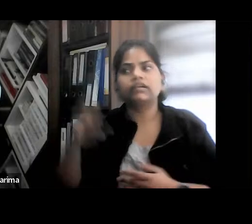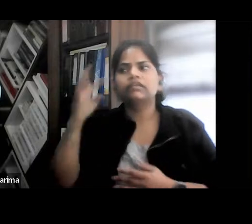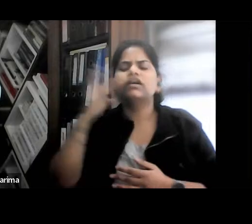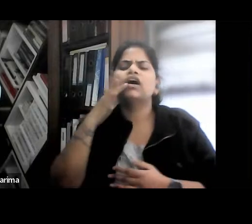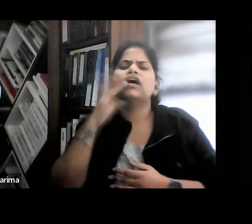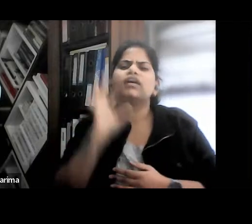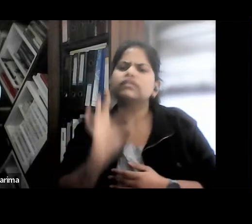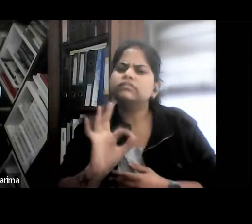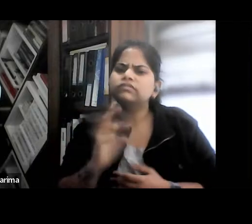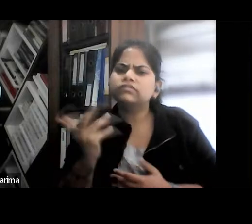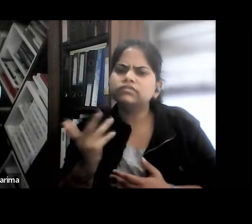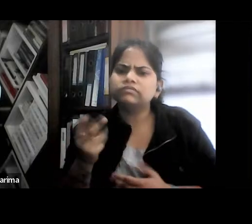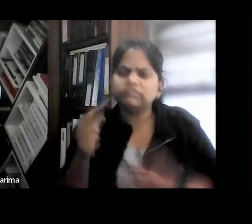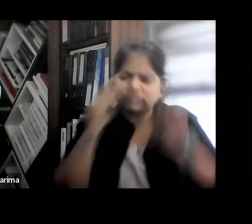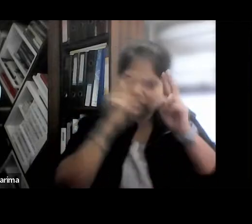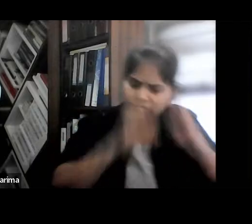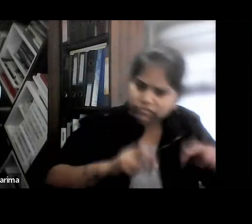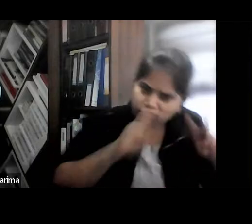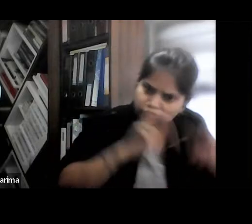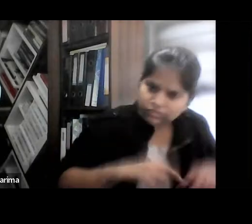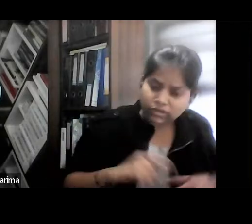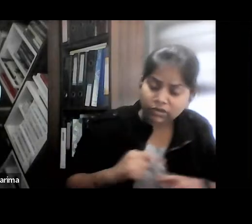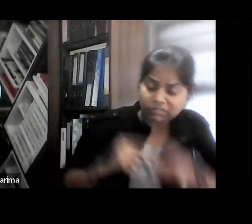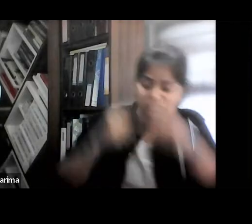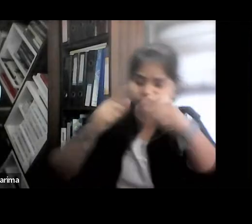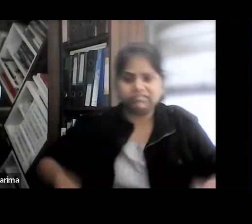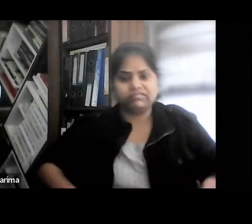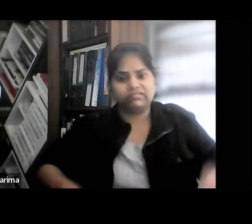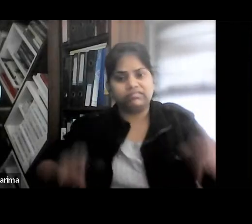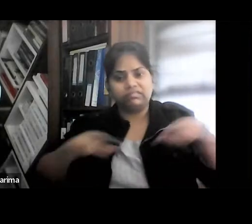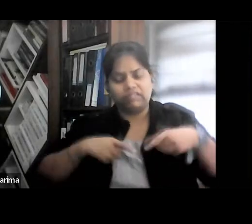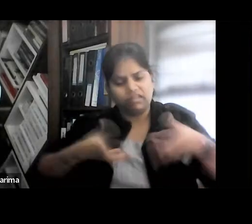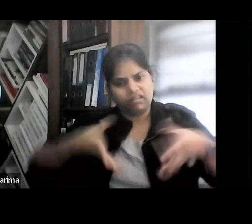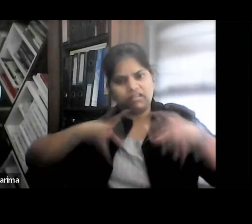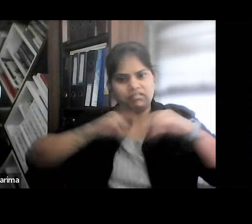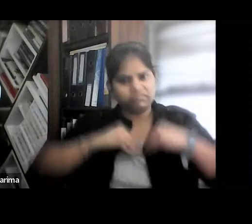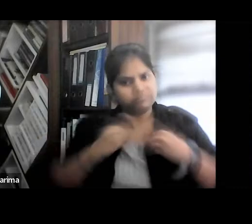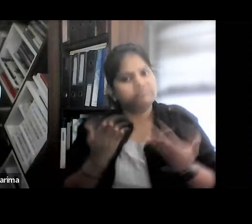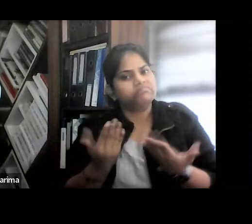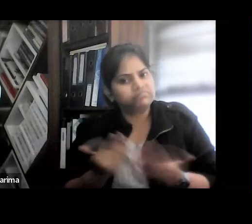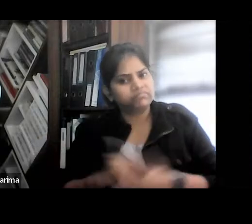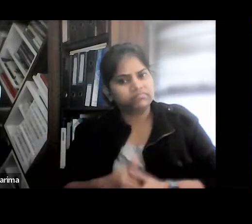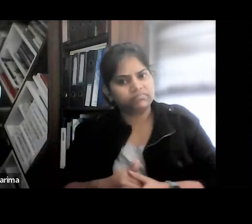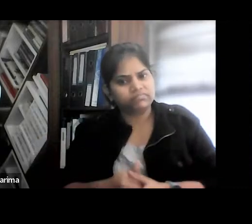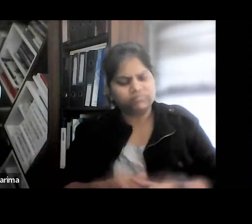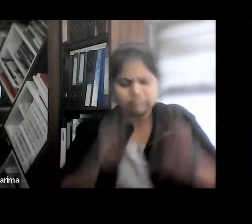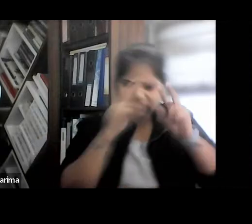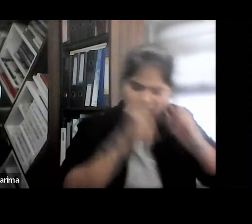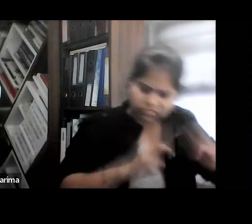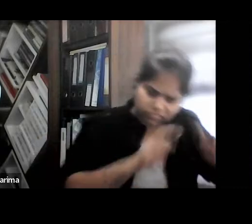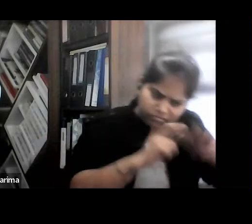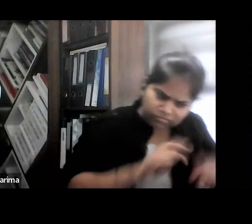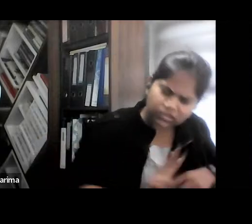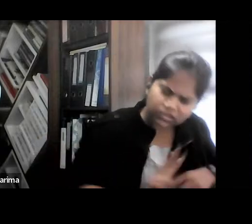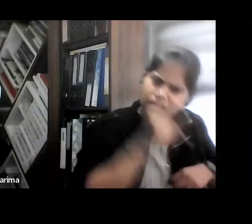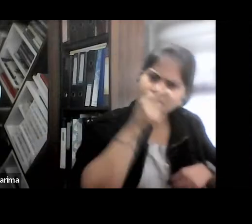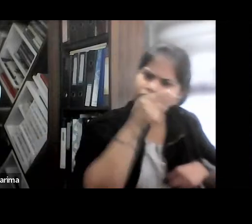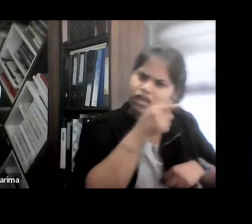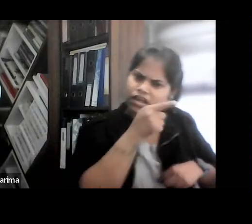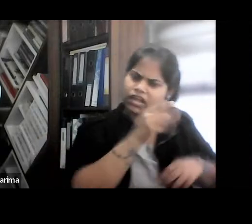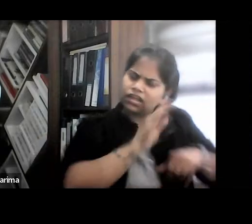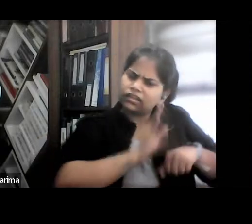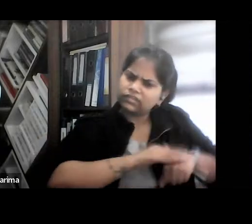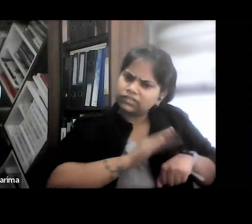for a vocation and a quality of life that would be acceptable to him. Analyzing Vasishta's experience from a disability